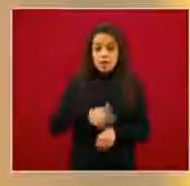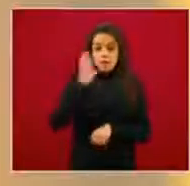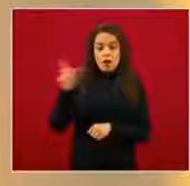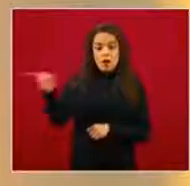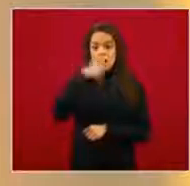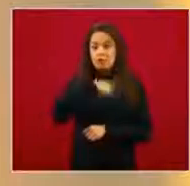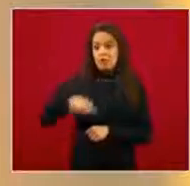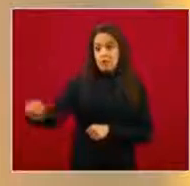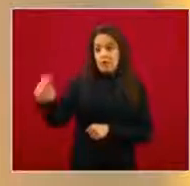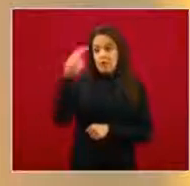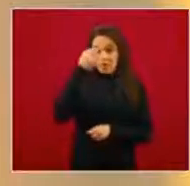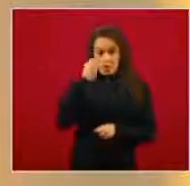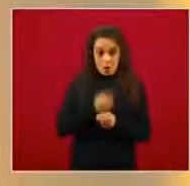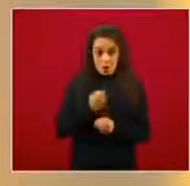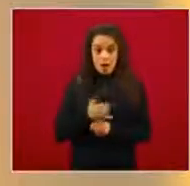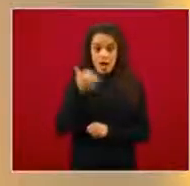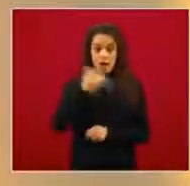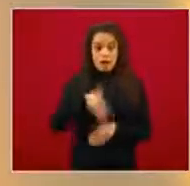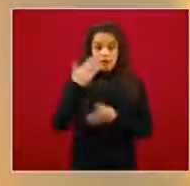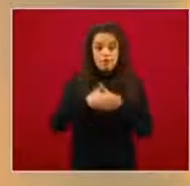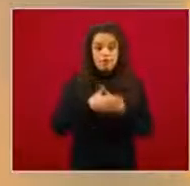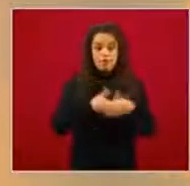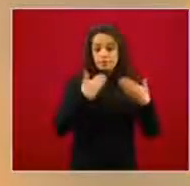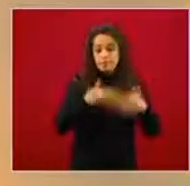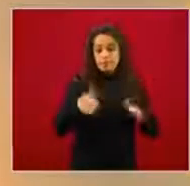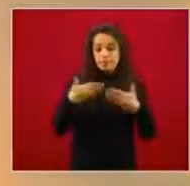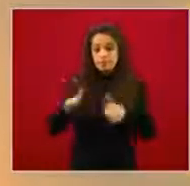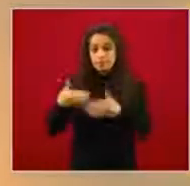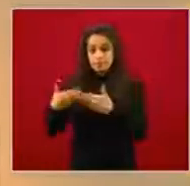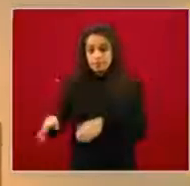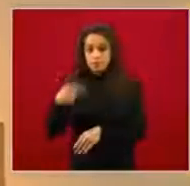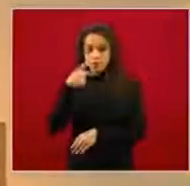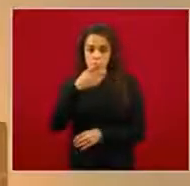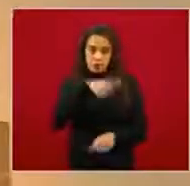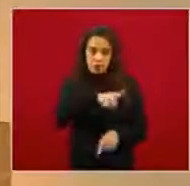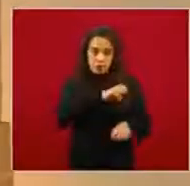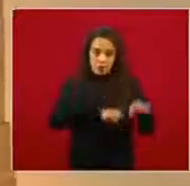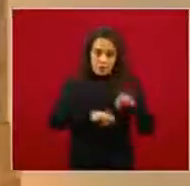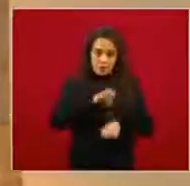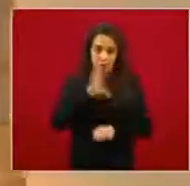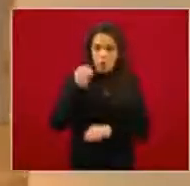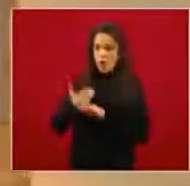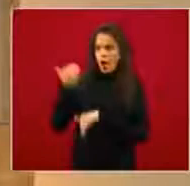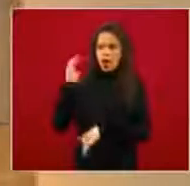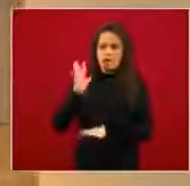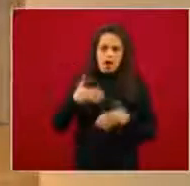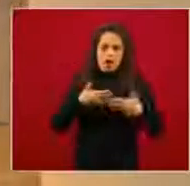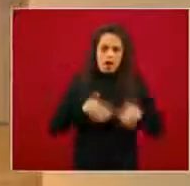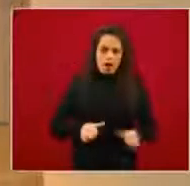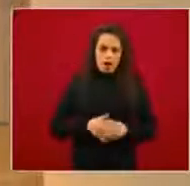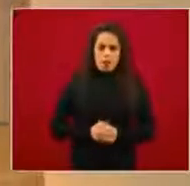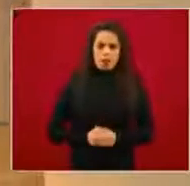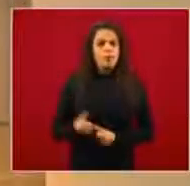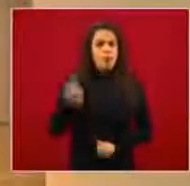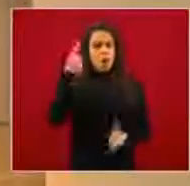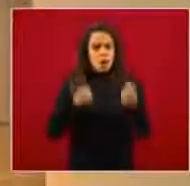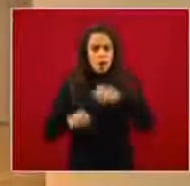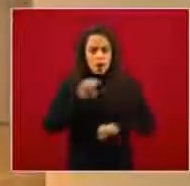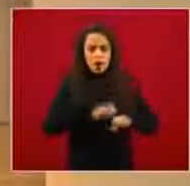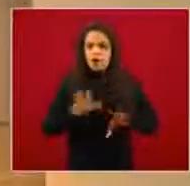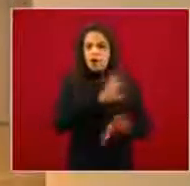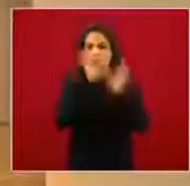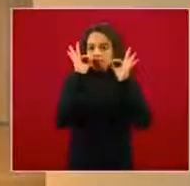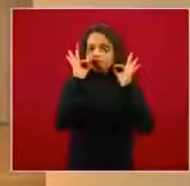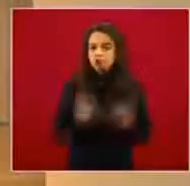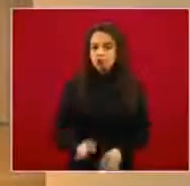watching us at home and will restart activities or are conducting activities. We have detected that some companies have done marvelous.